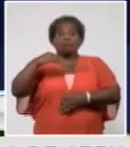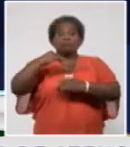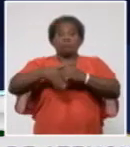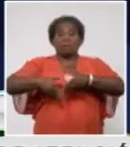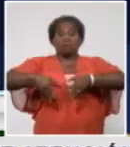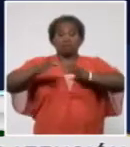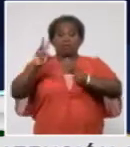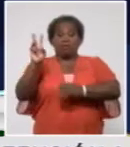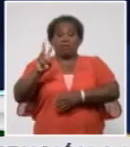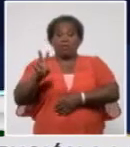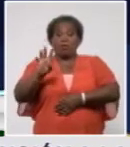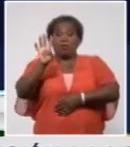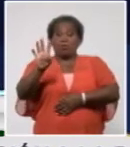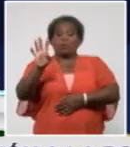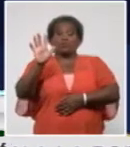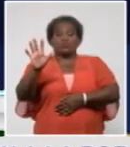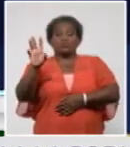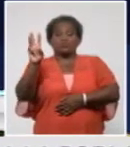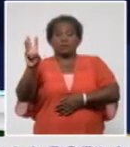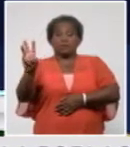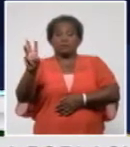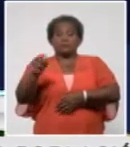299 in ICA's laboratories,